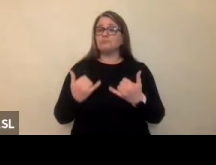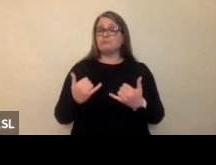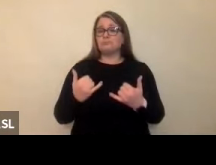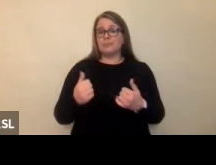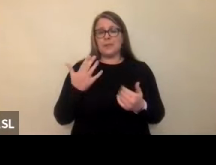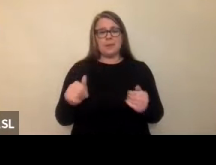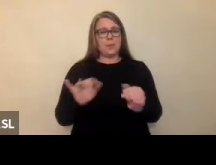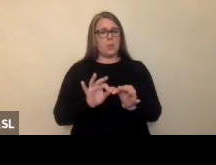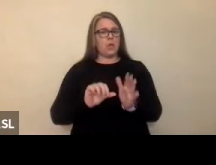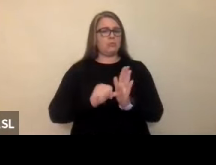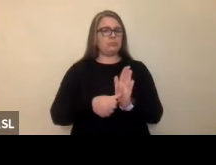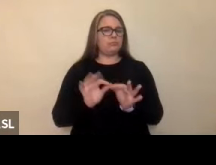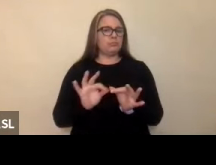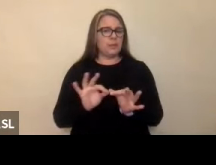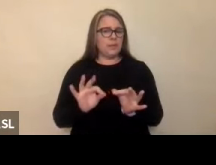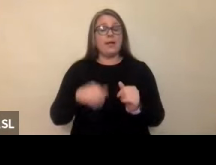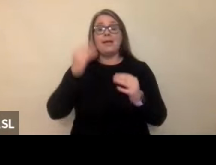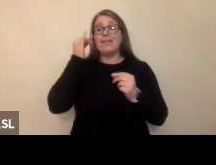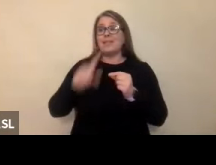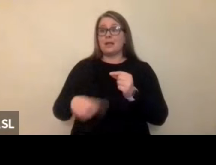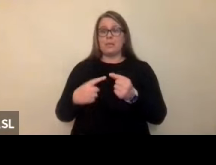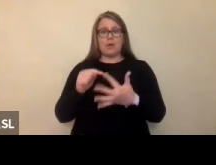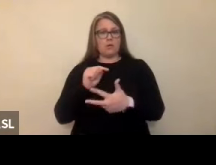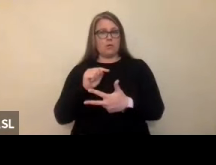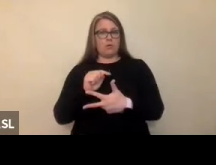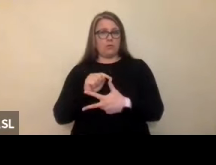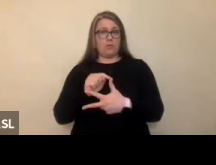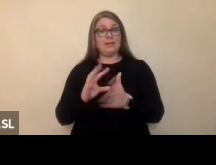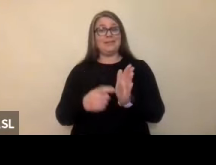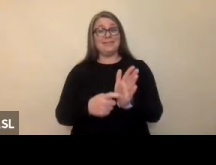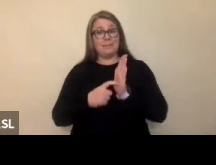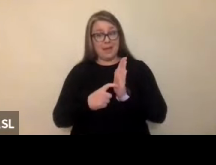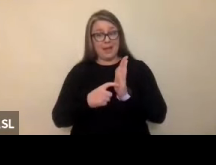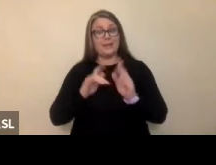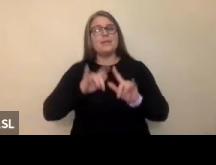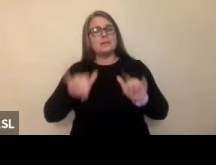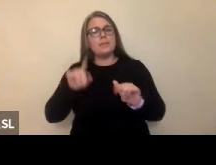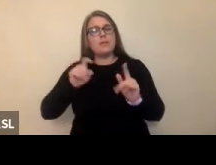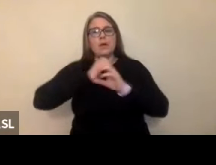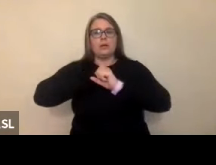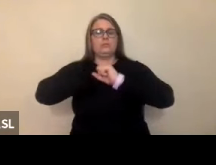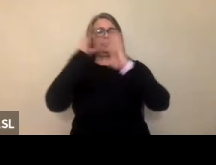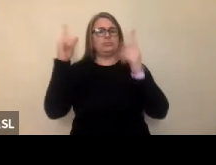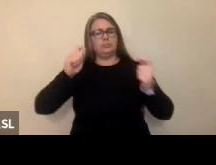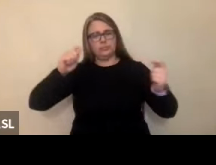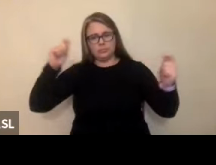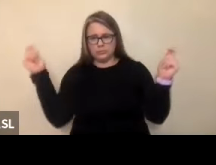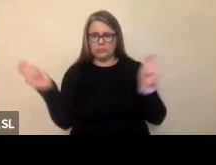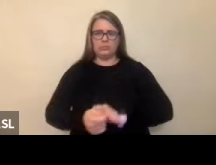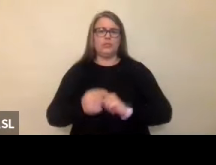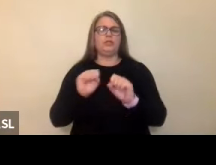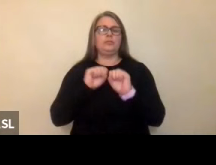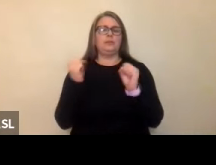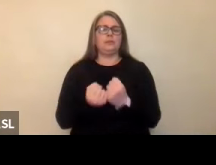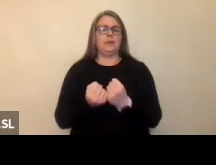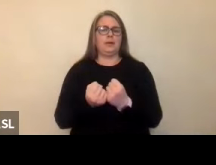the kind of thinking about demands is also about kind of radically imagining a different society. That when we talk about a structured different democracy, it's a different